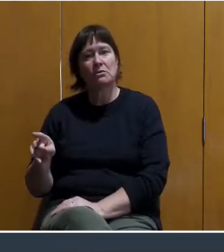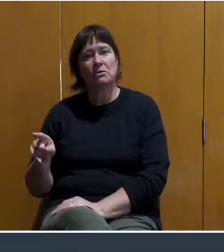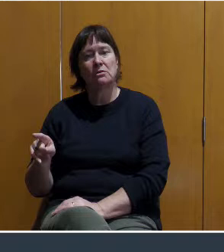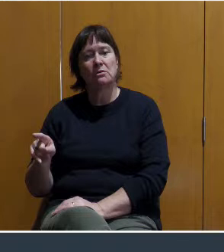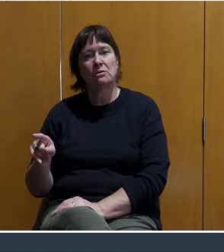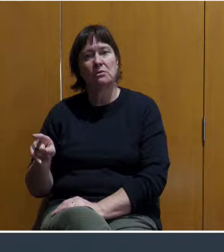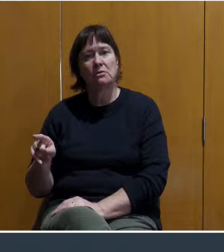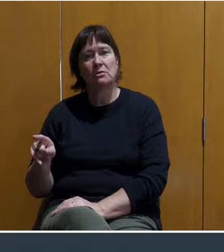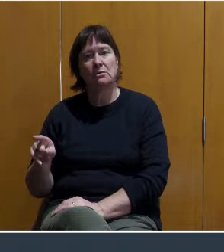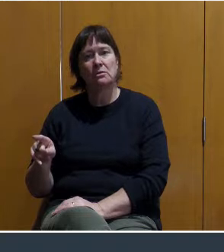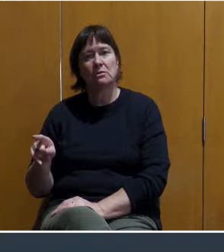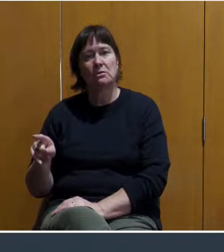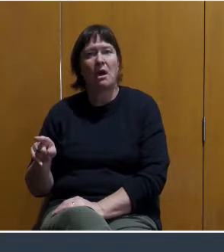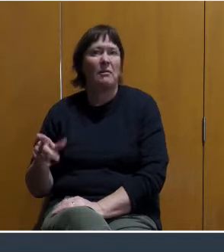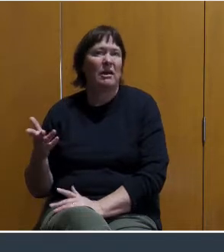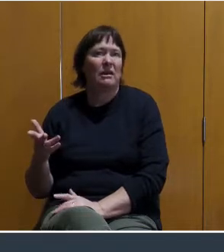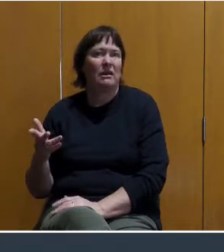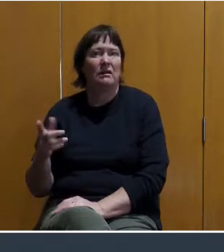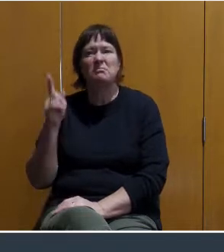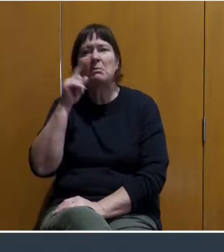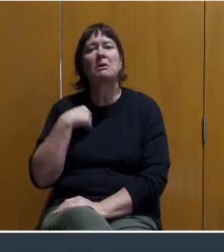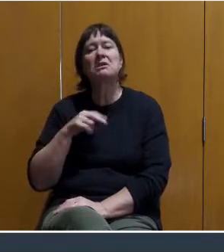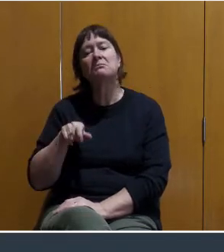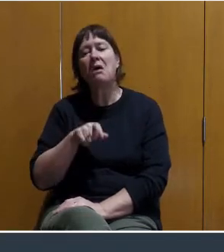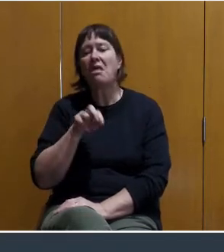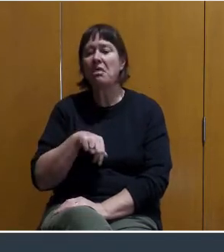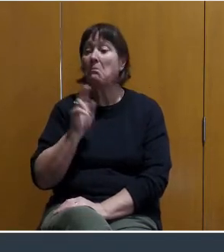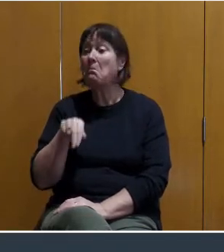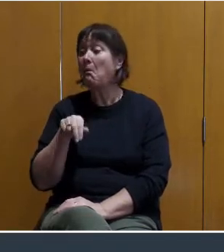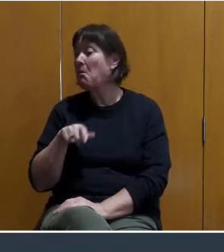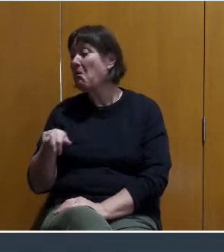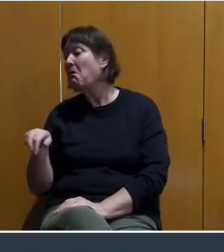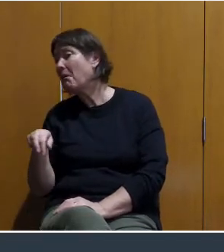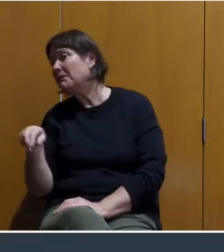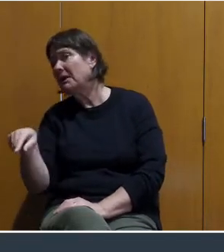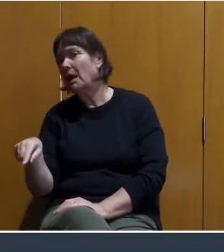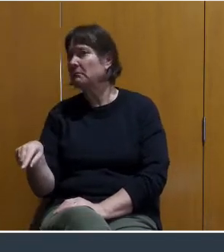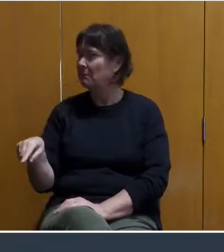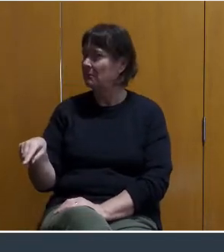down the stop bank instead of the path and then continuing. Yeah.